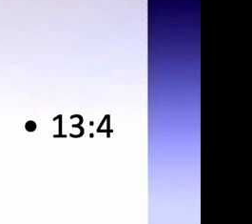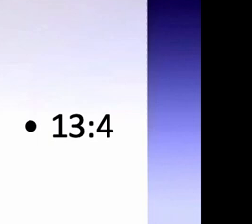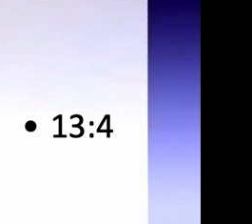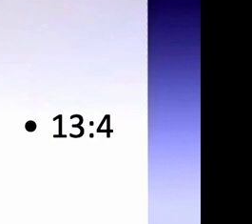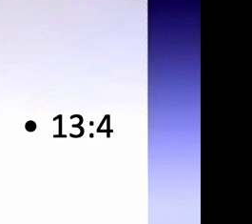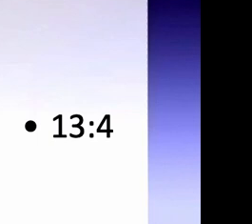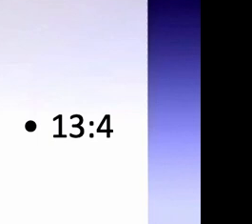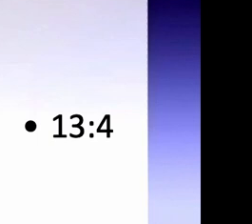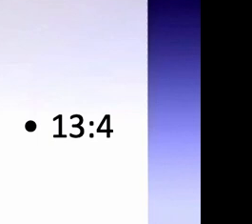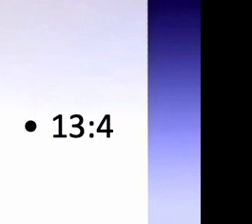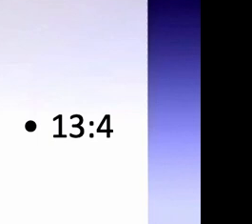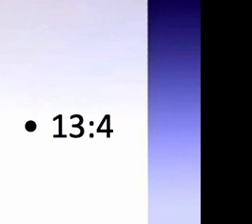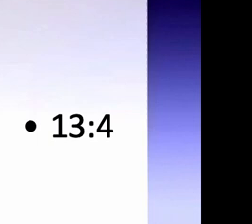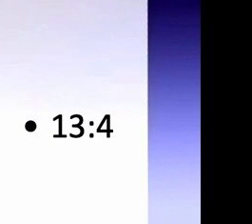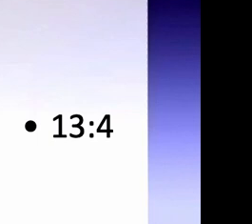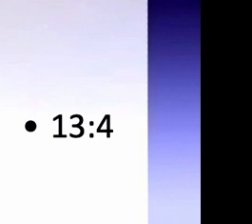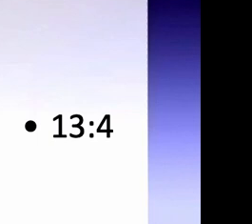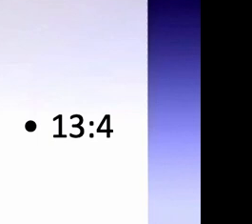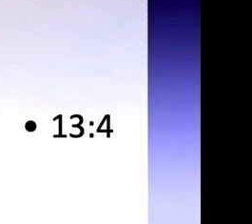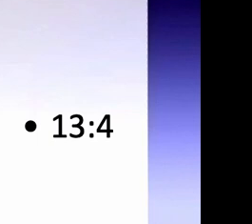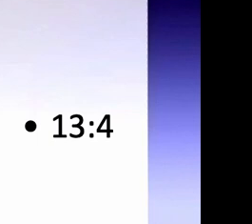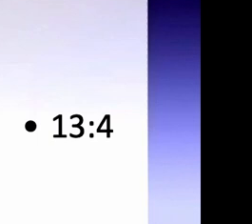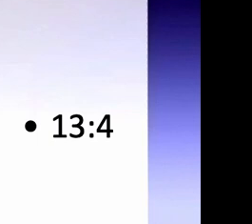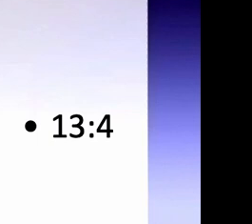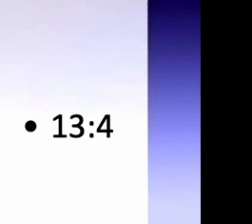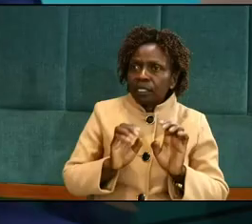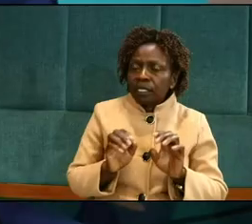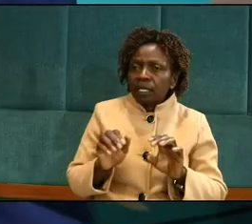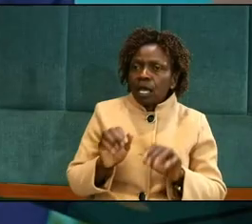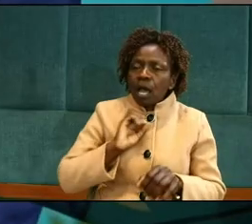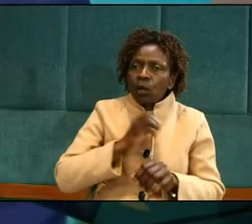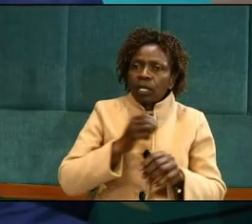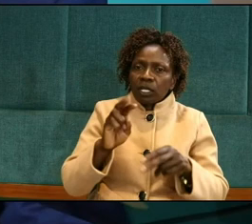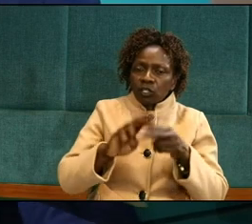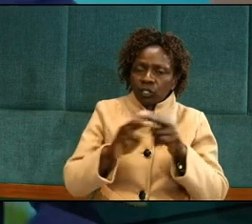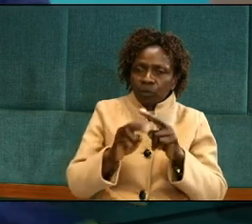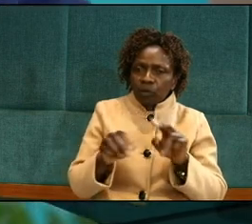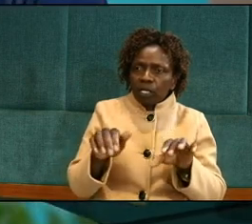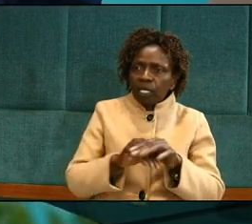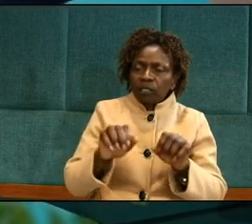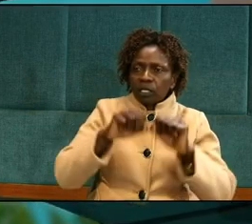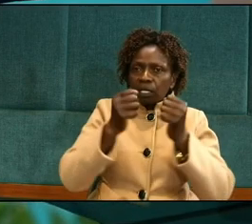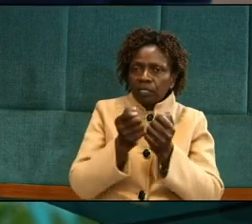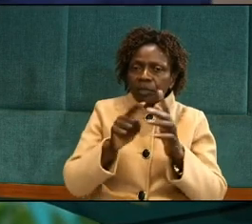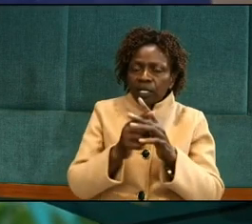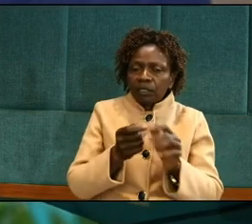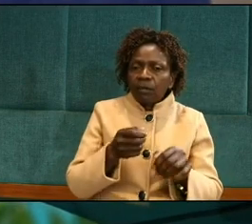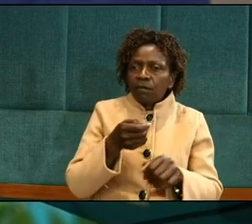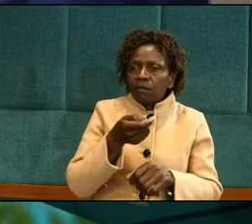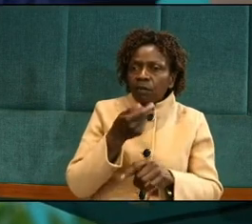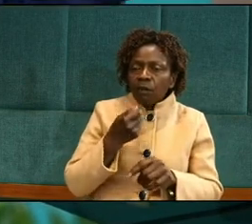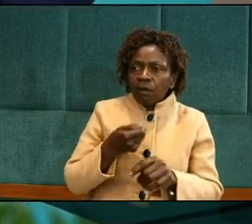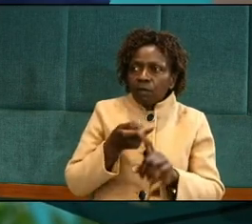must characterize our relationships within society. Now you see, it begins from a broader